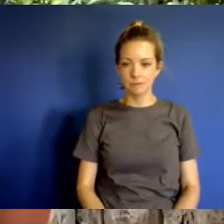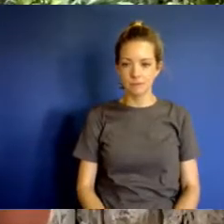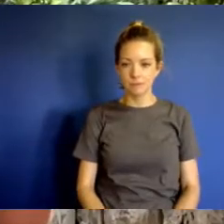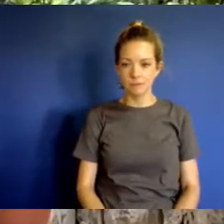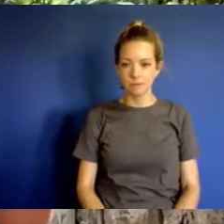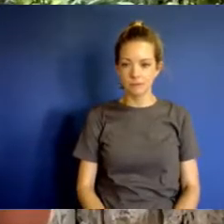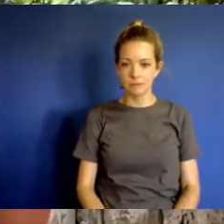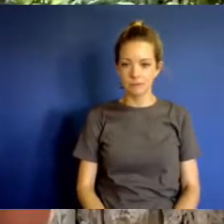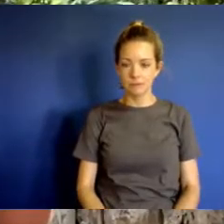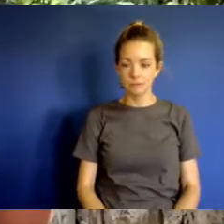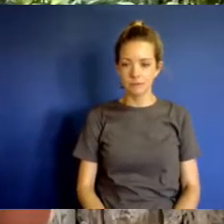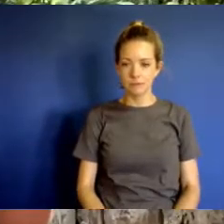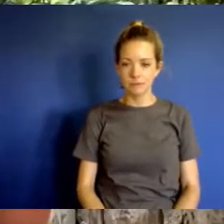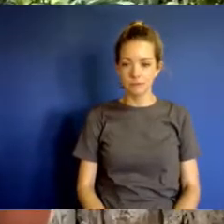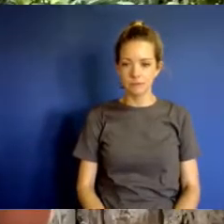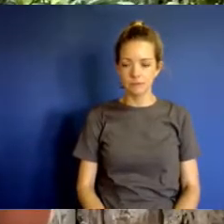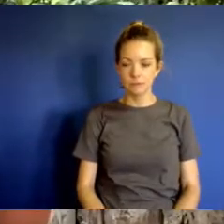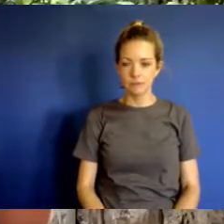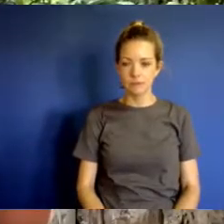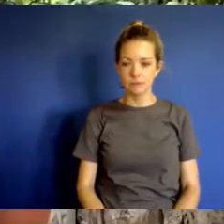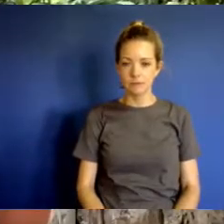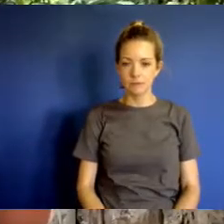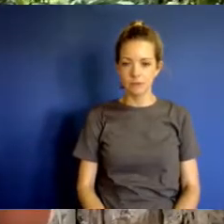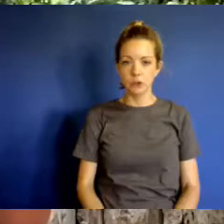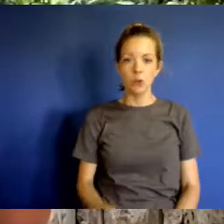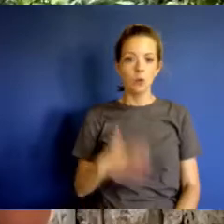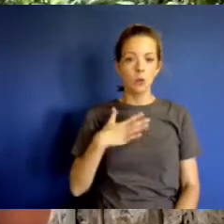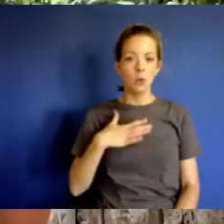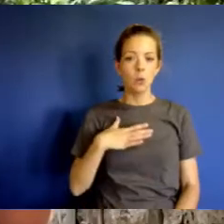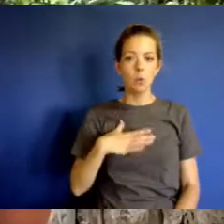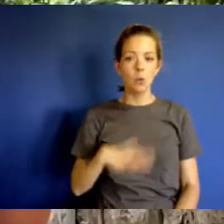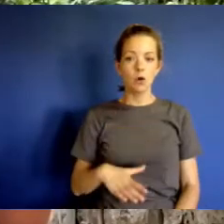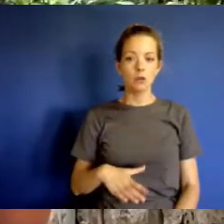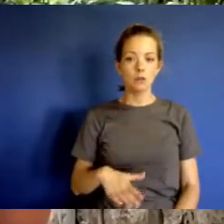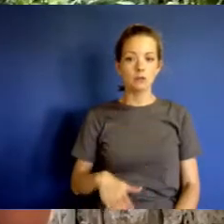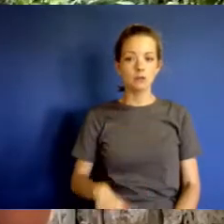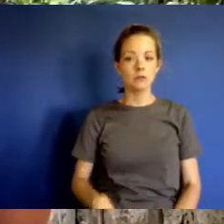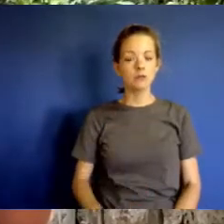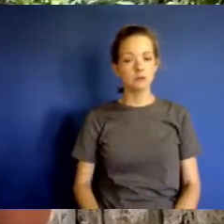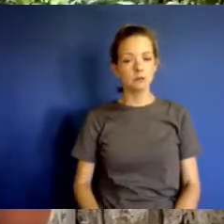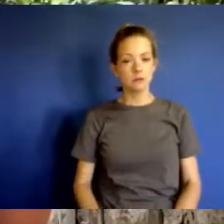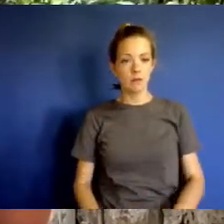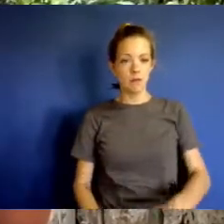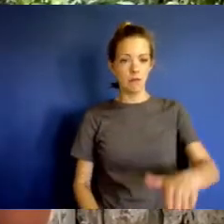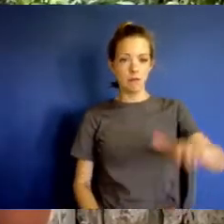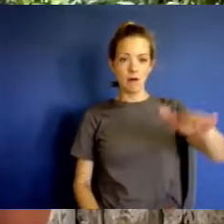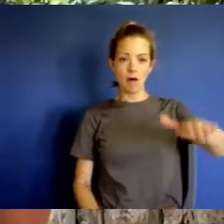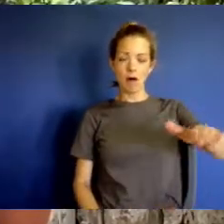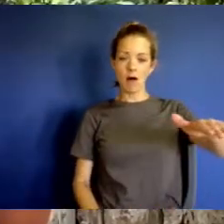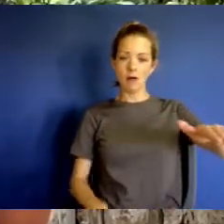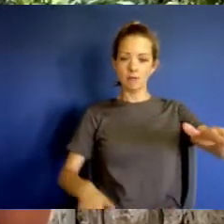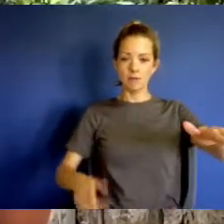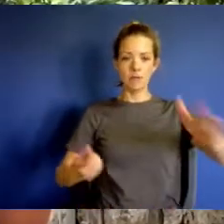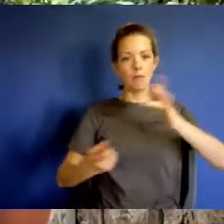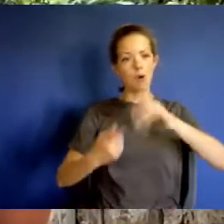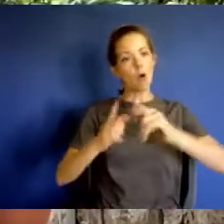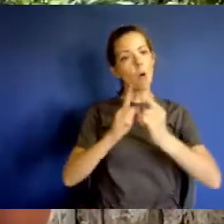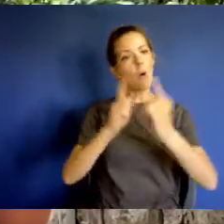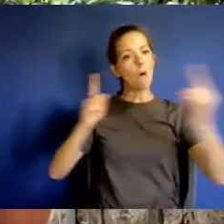And then we're going to think about the opposite. So right arm, left leg, little stretch.